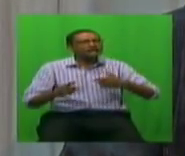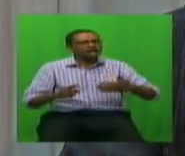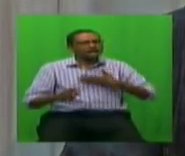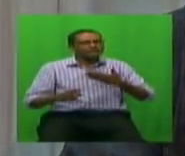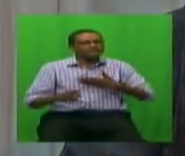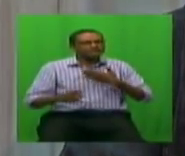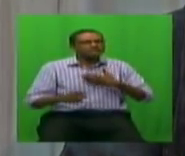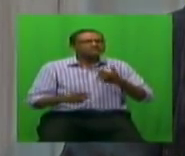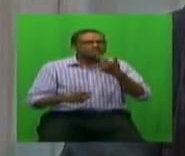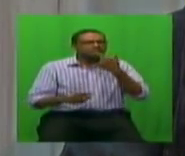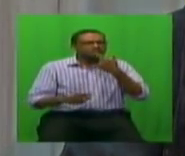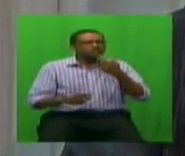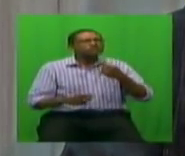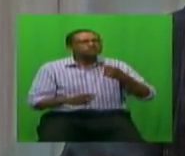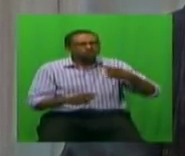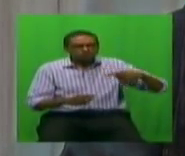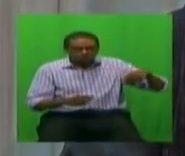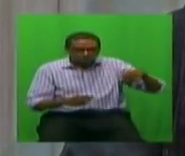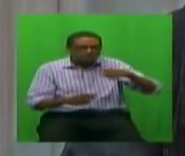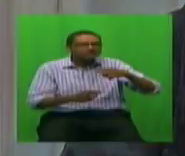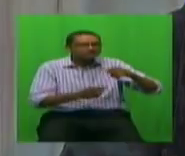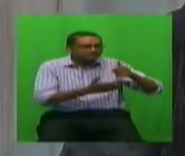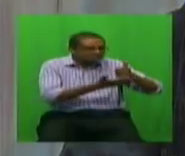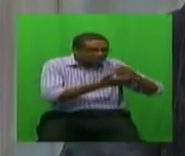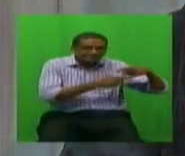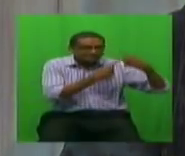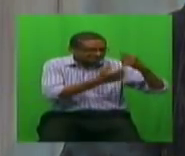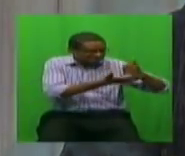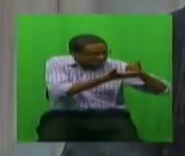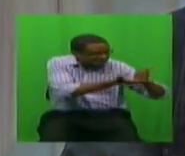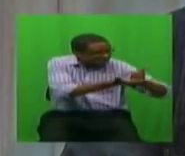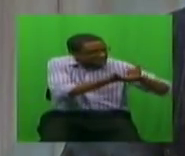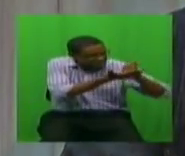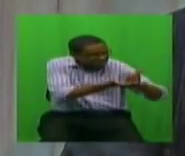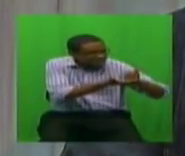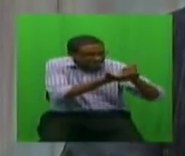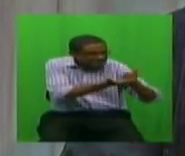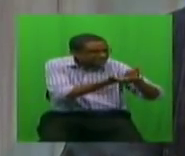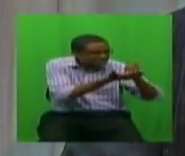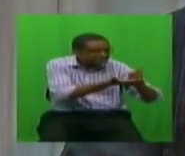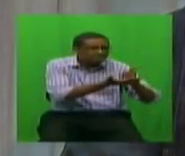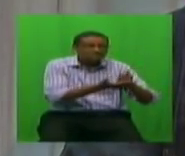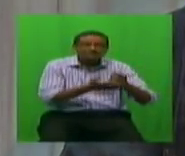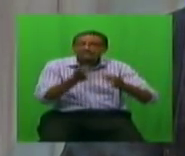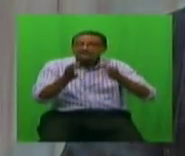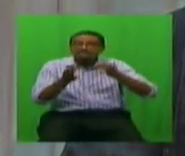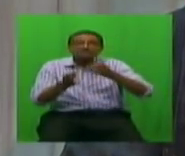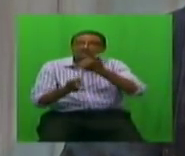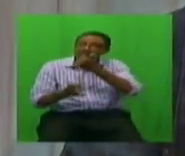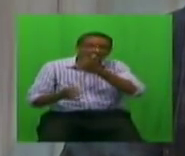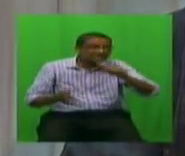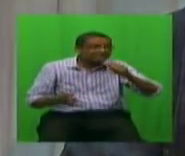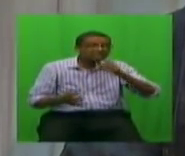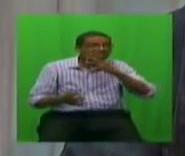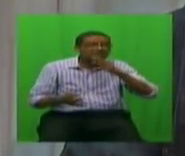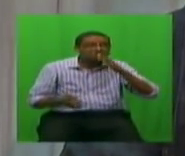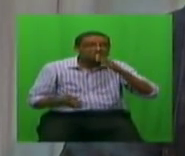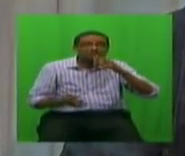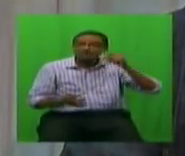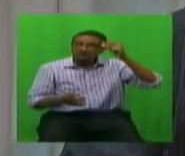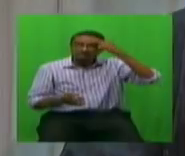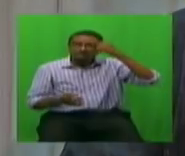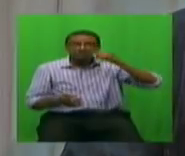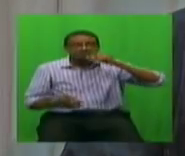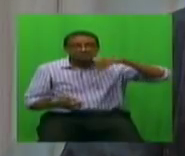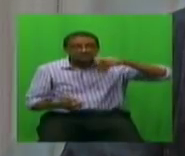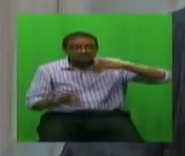inroads in dealing with those that issue. And if anybody or any farmer who has not been contacted has an